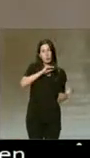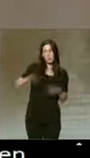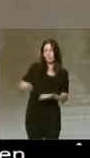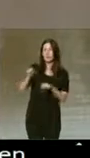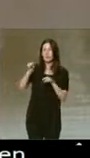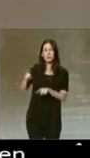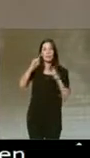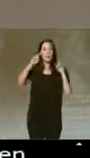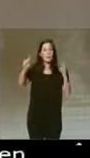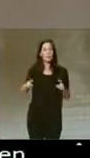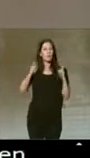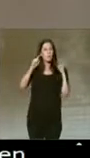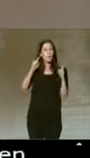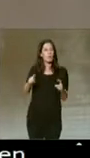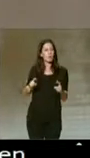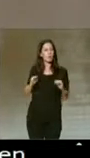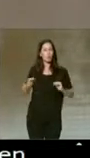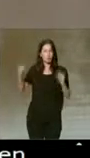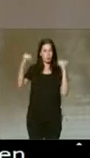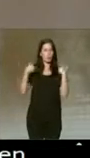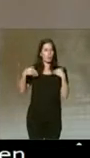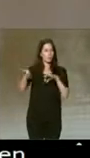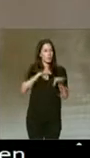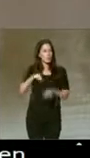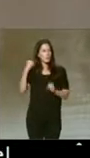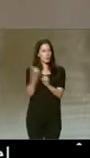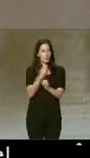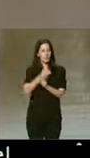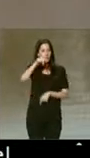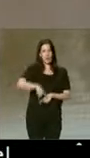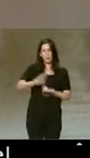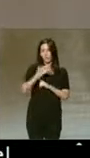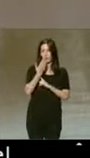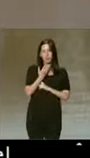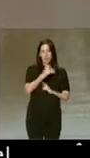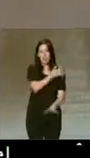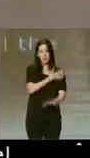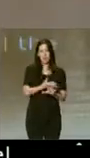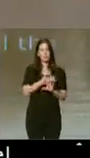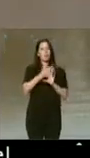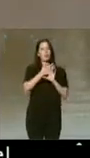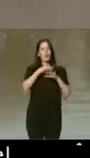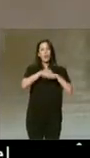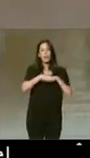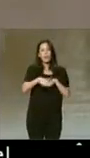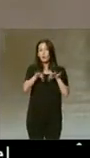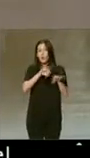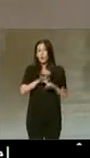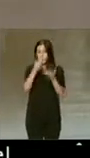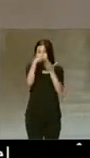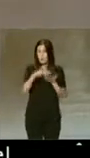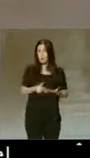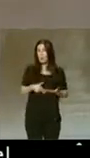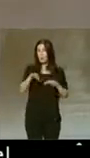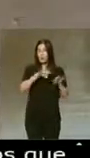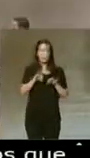However, we do not have all the members present because we have to